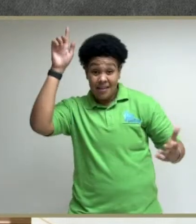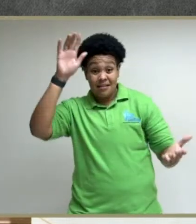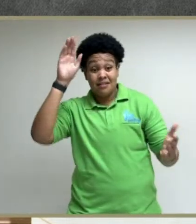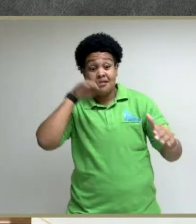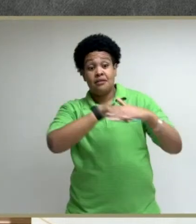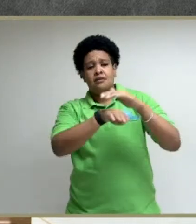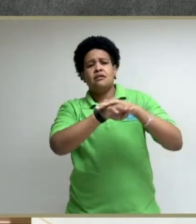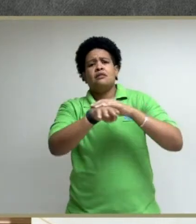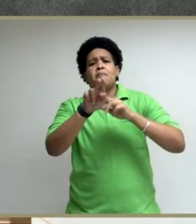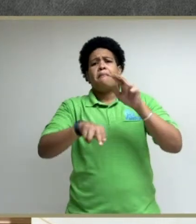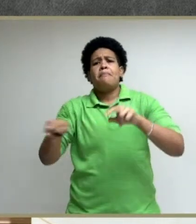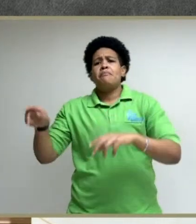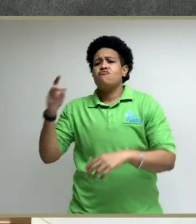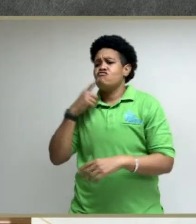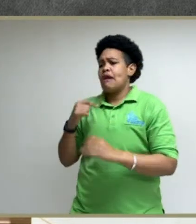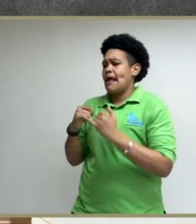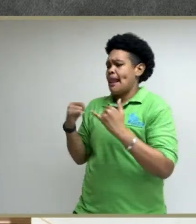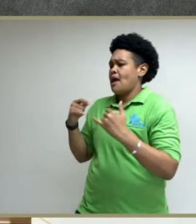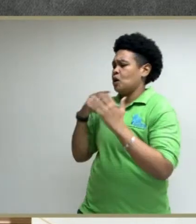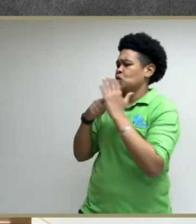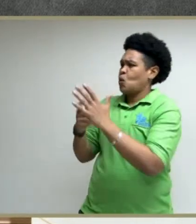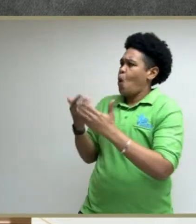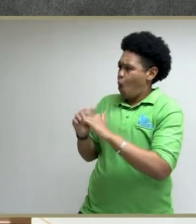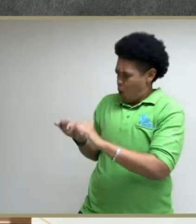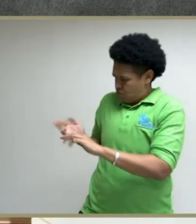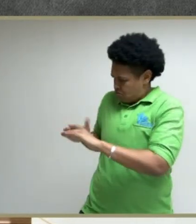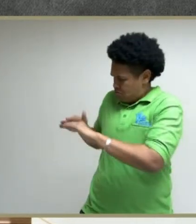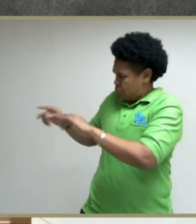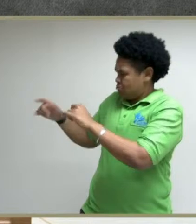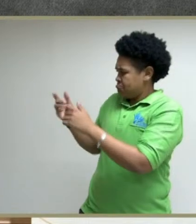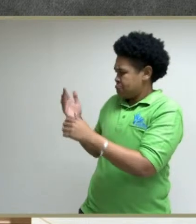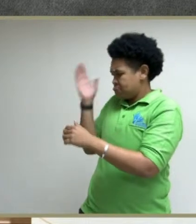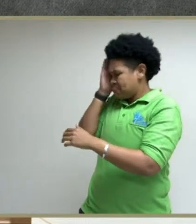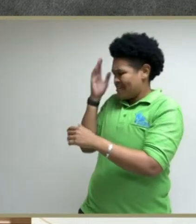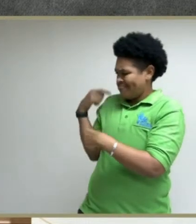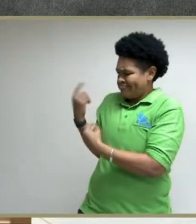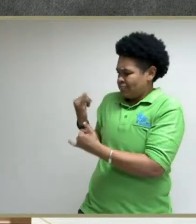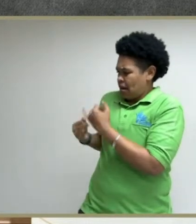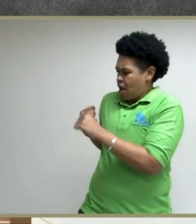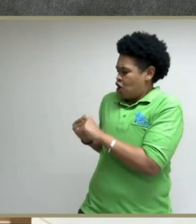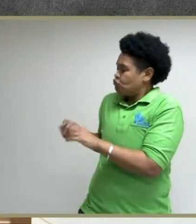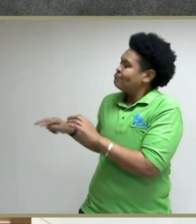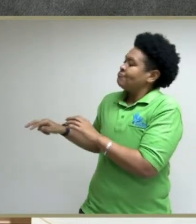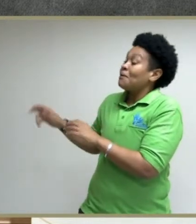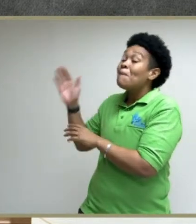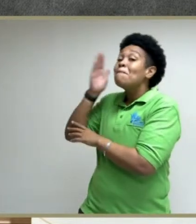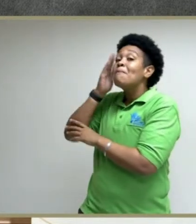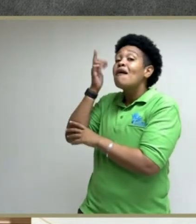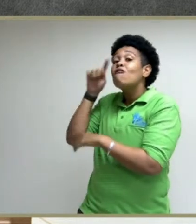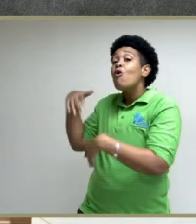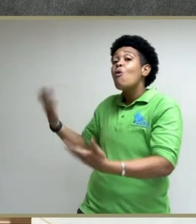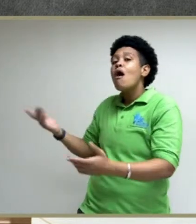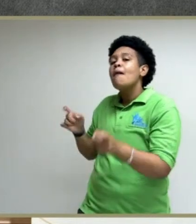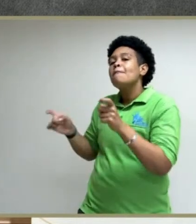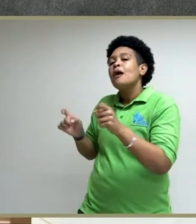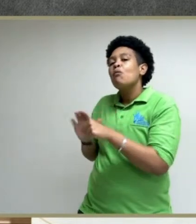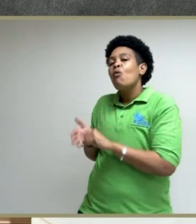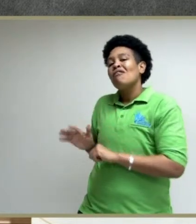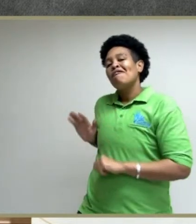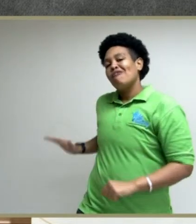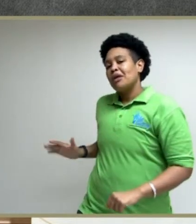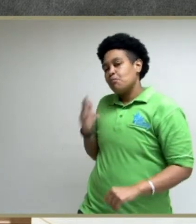the bed capacity since March last year, and those are beds that are dedicated to the management of COVID cases.